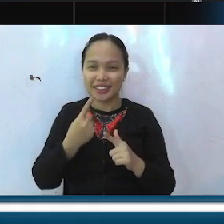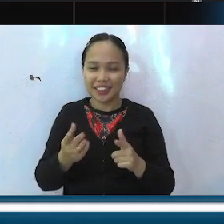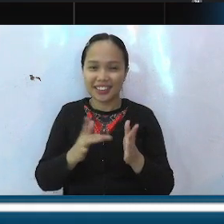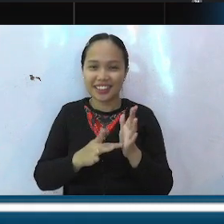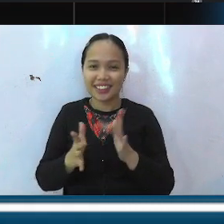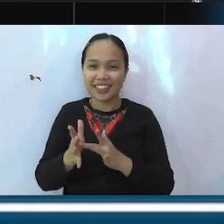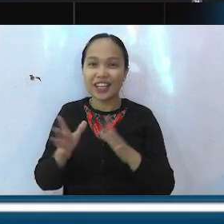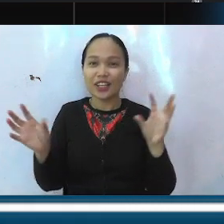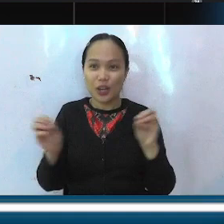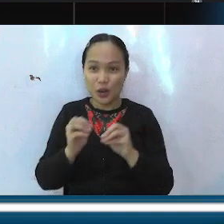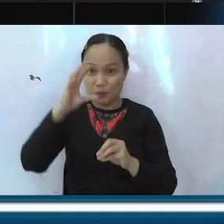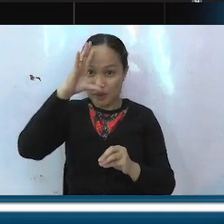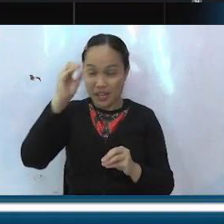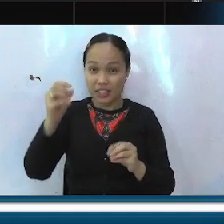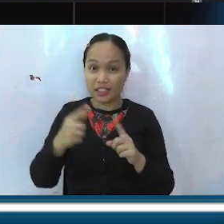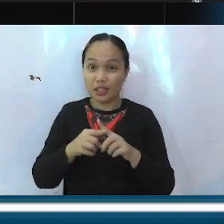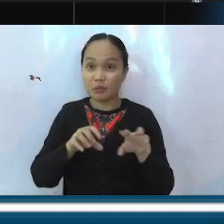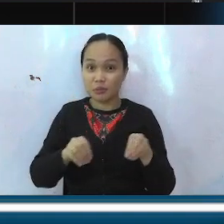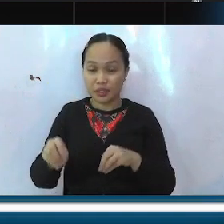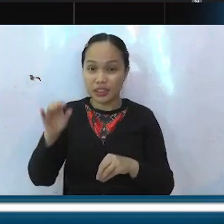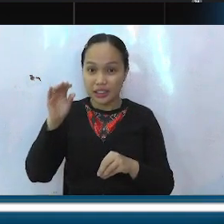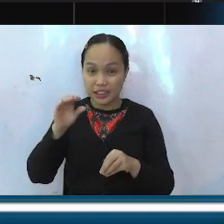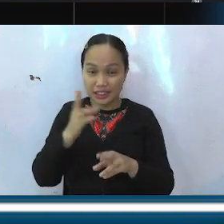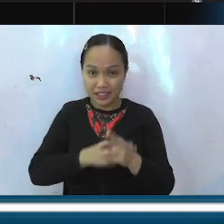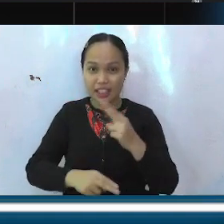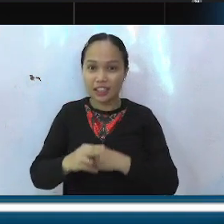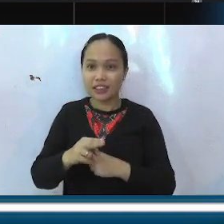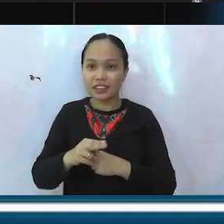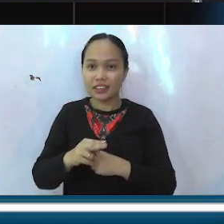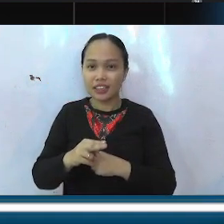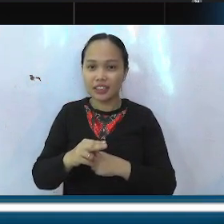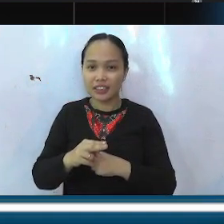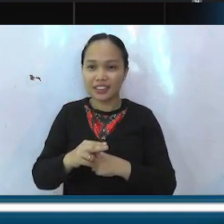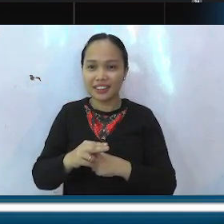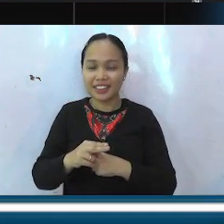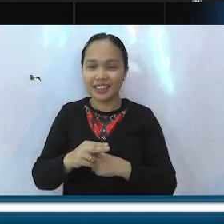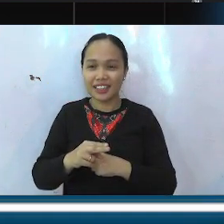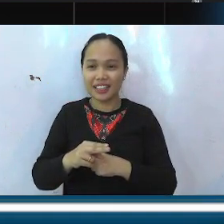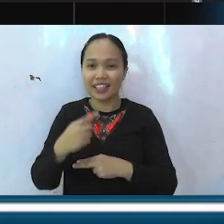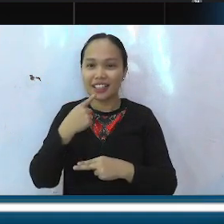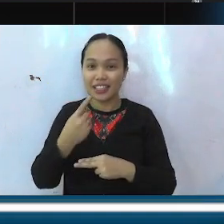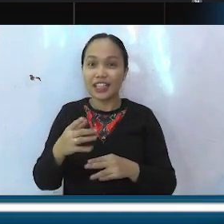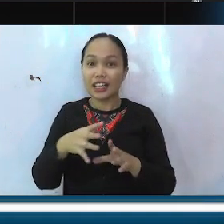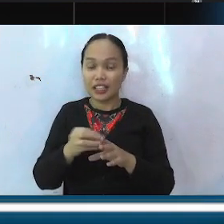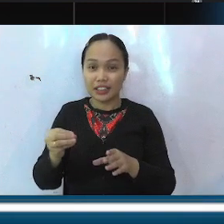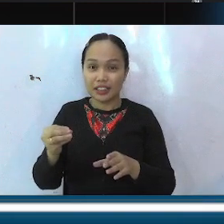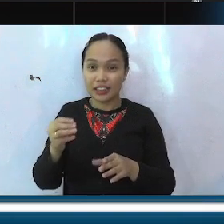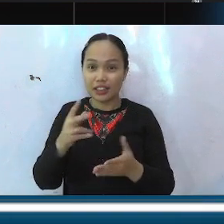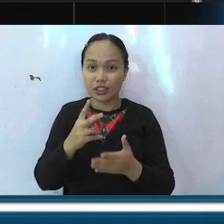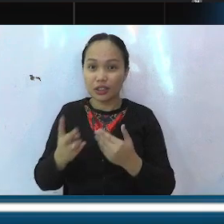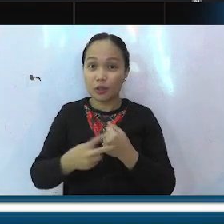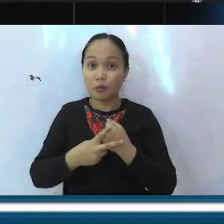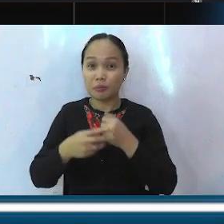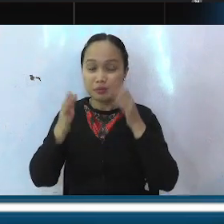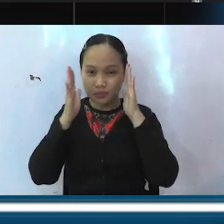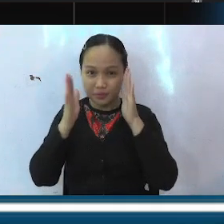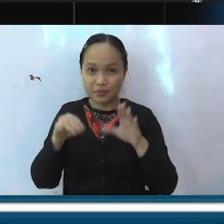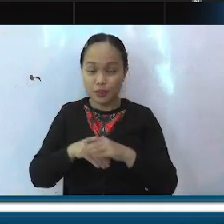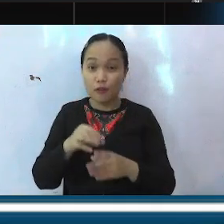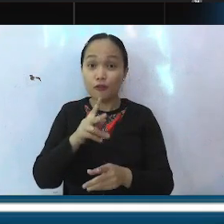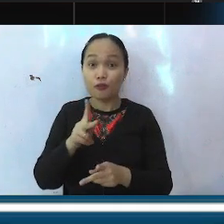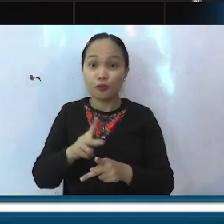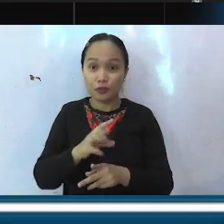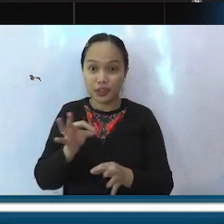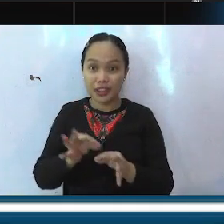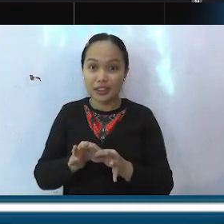no man that putteth his hand to the plow. Yeah, that's and it. And looketh back is fit for the kingdom of God. That's right. And that's right. And I'll tell